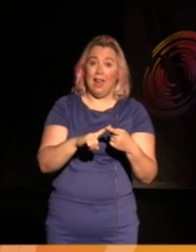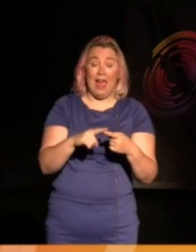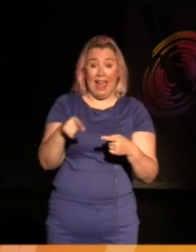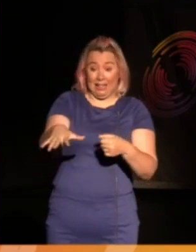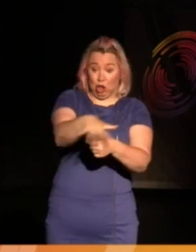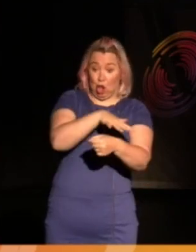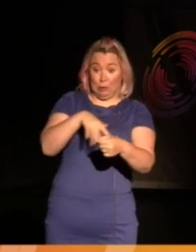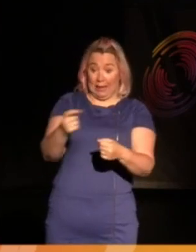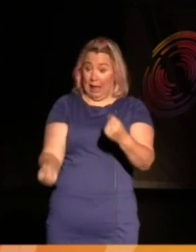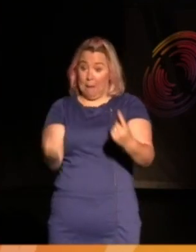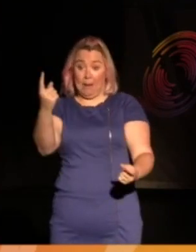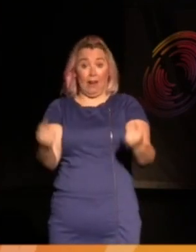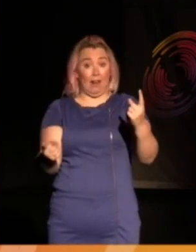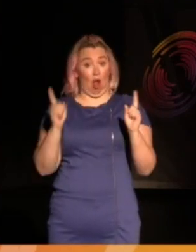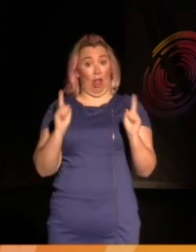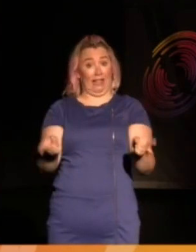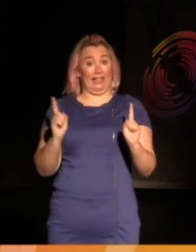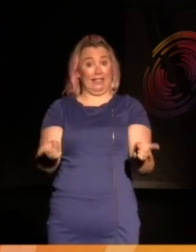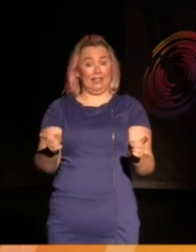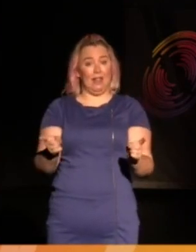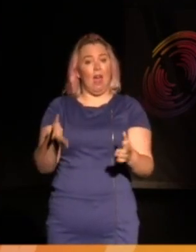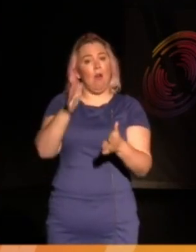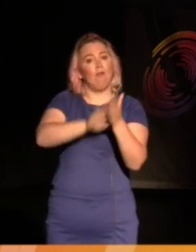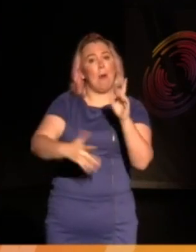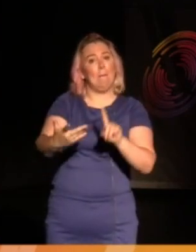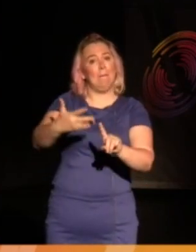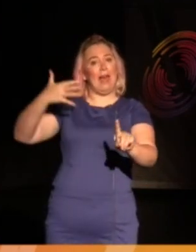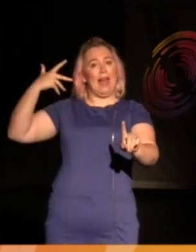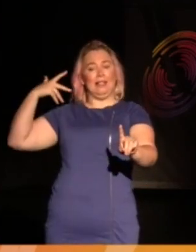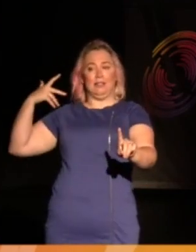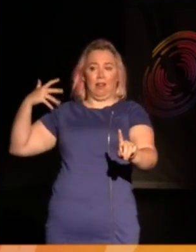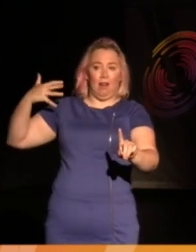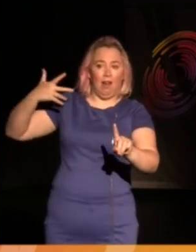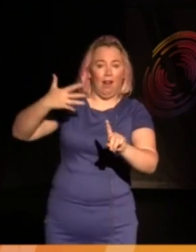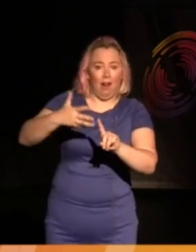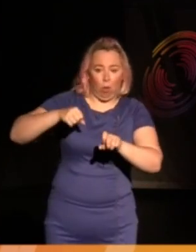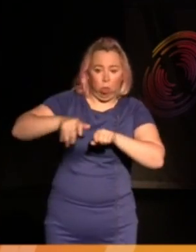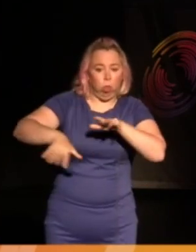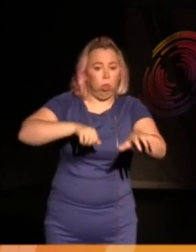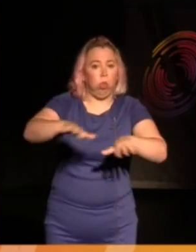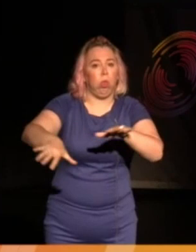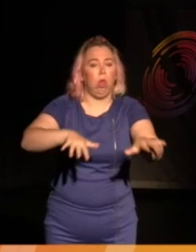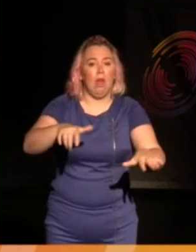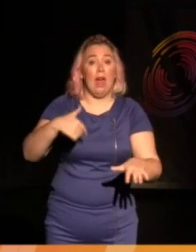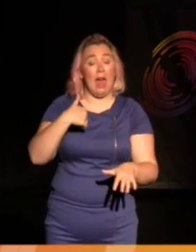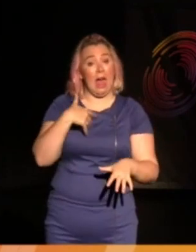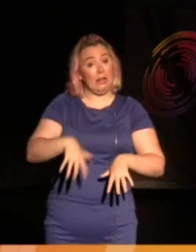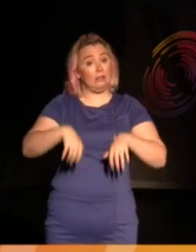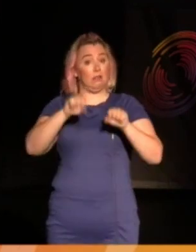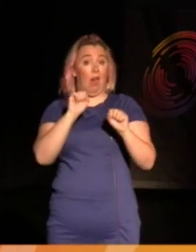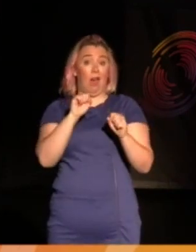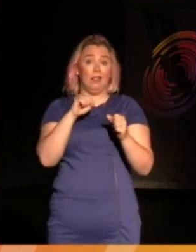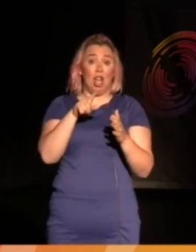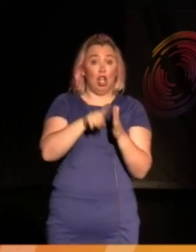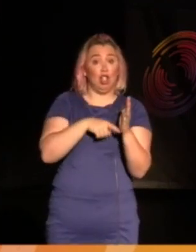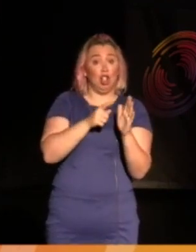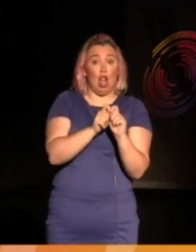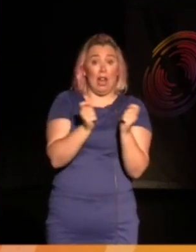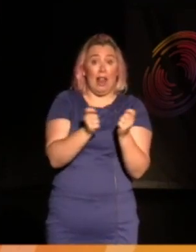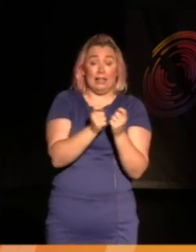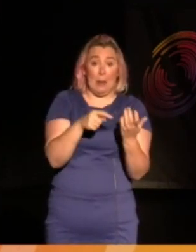already, given and transmitted from the past. I came into journalism thanks to a bursary from The